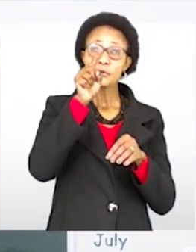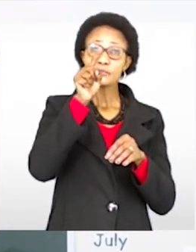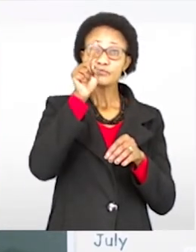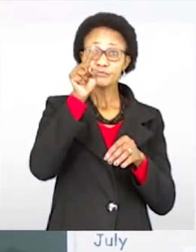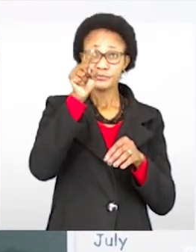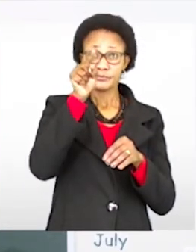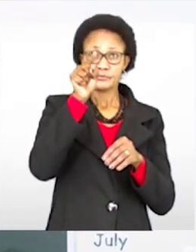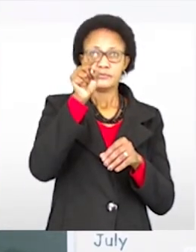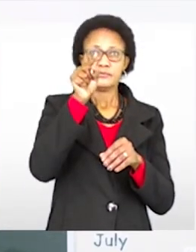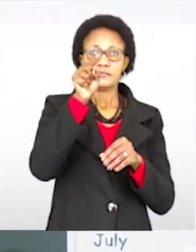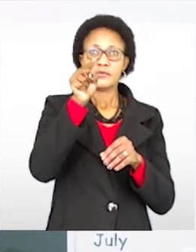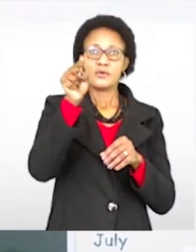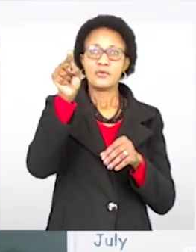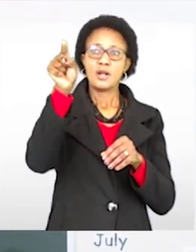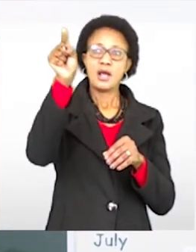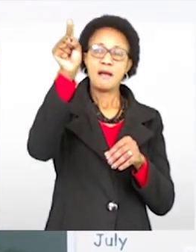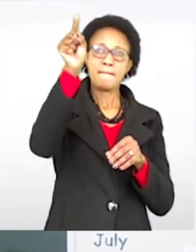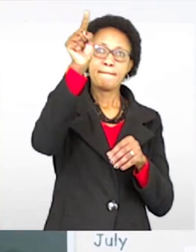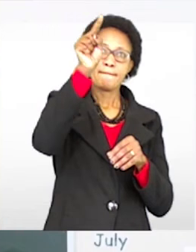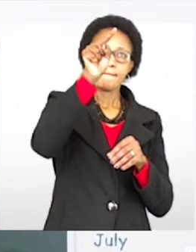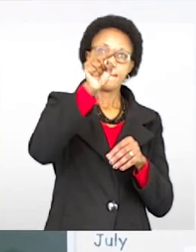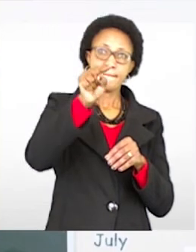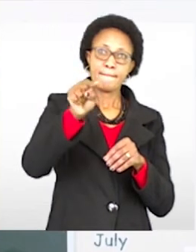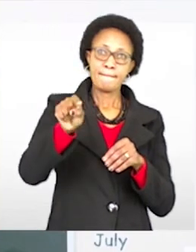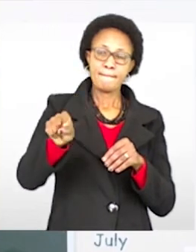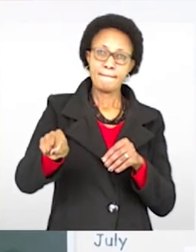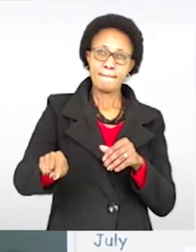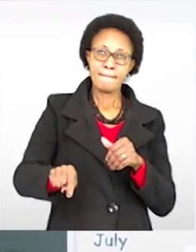So let's start. We go round.